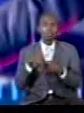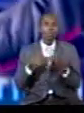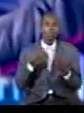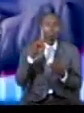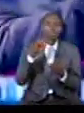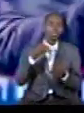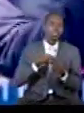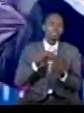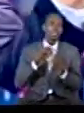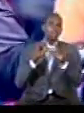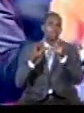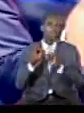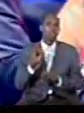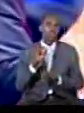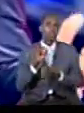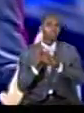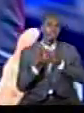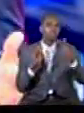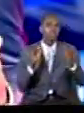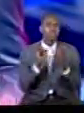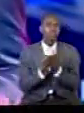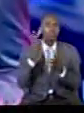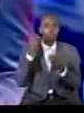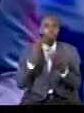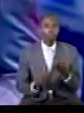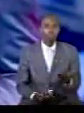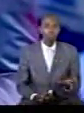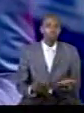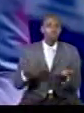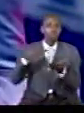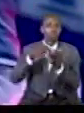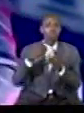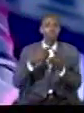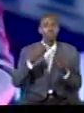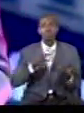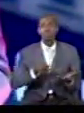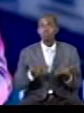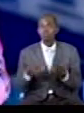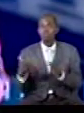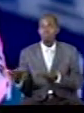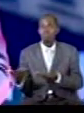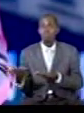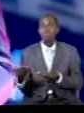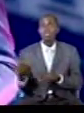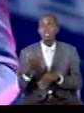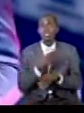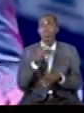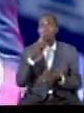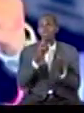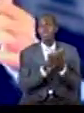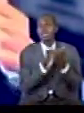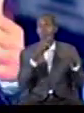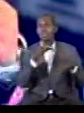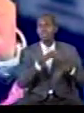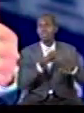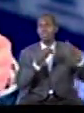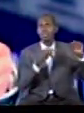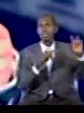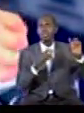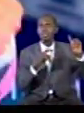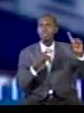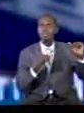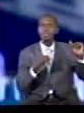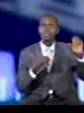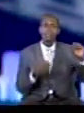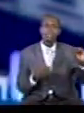Nigeria that was actually raised from the dead. The story of the family in Texas that after a battle with COVID